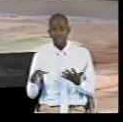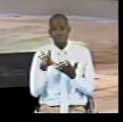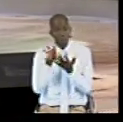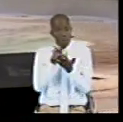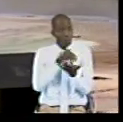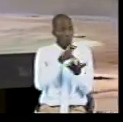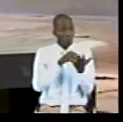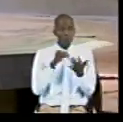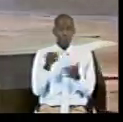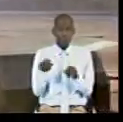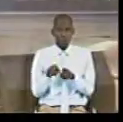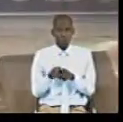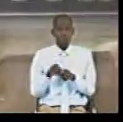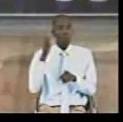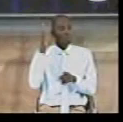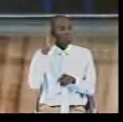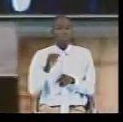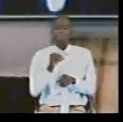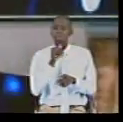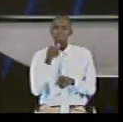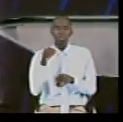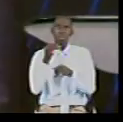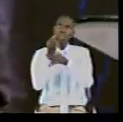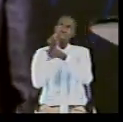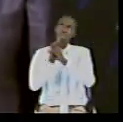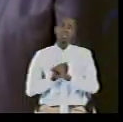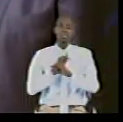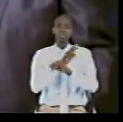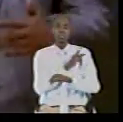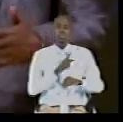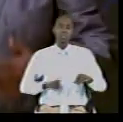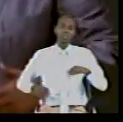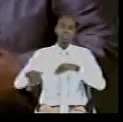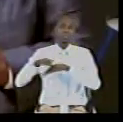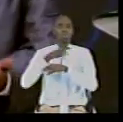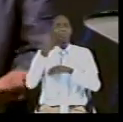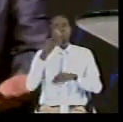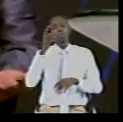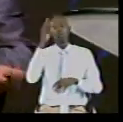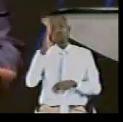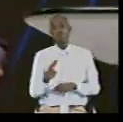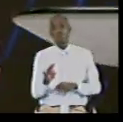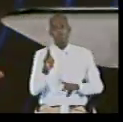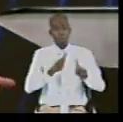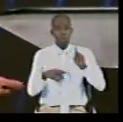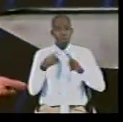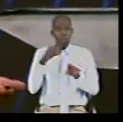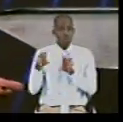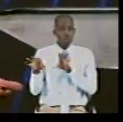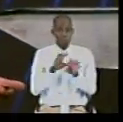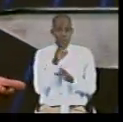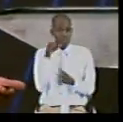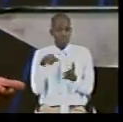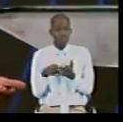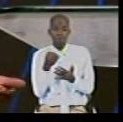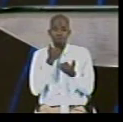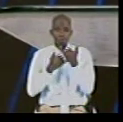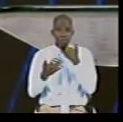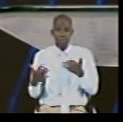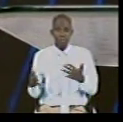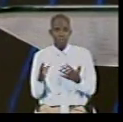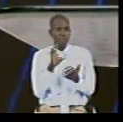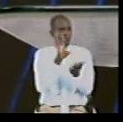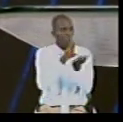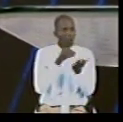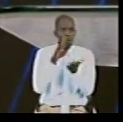not inherit the kingdom of God. They which do such things, emulations, they shall